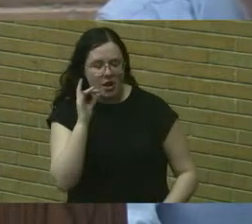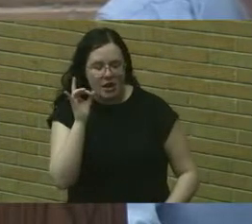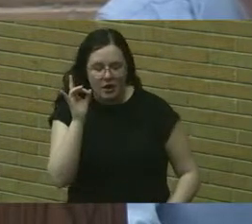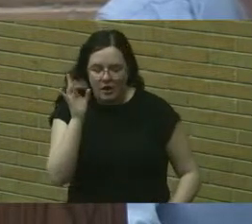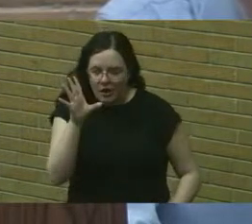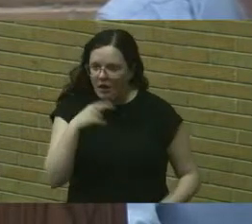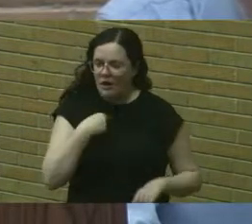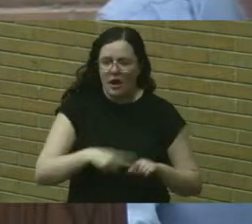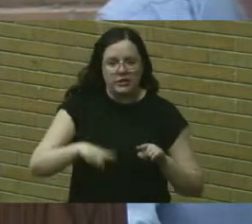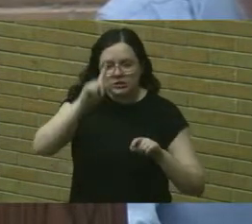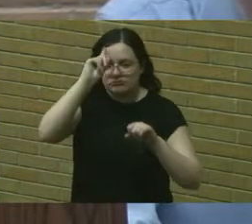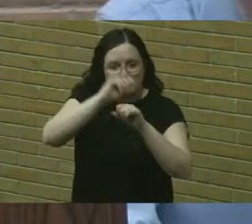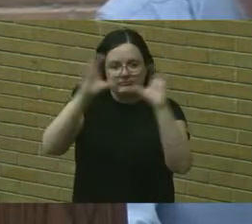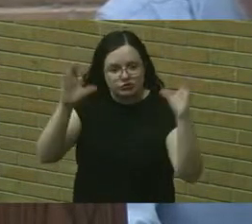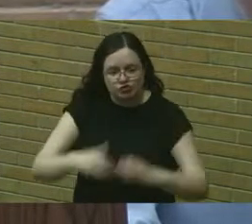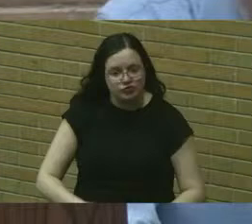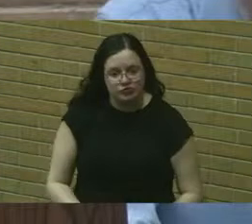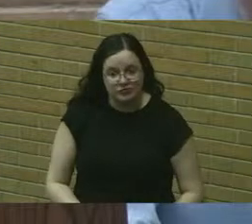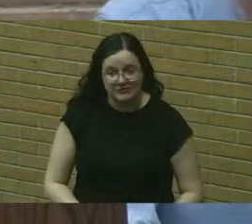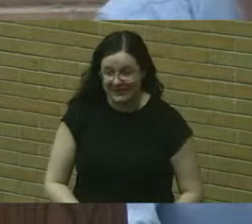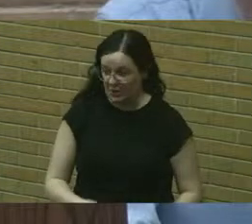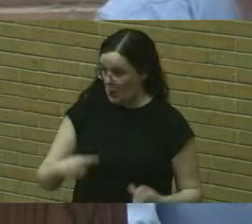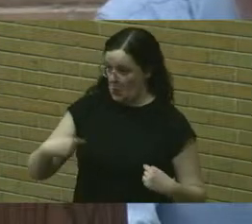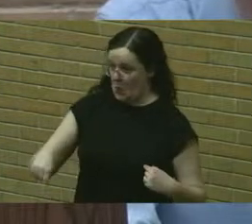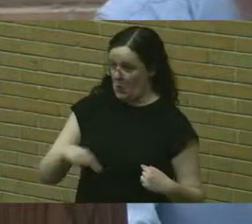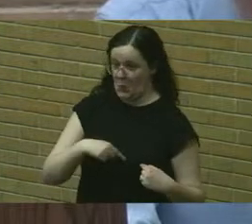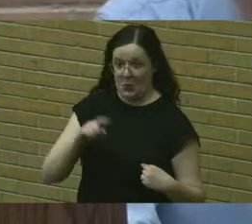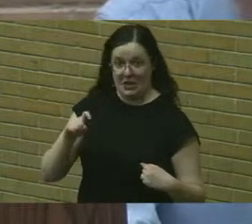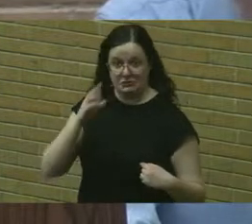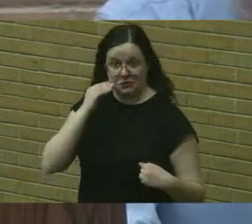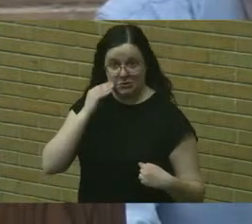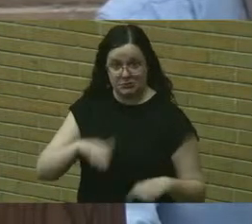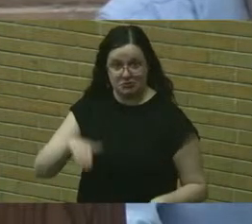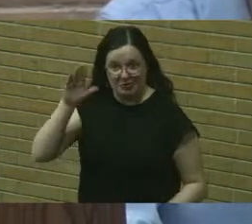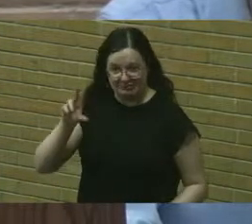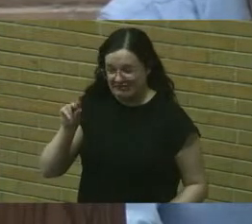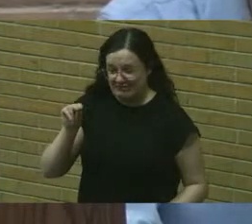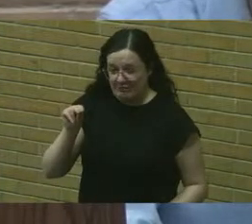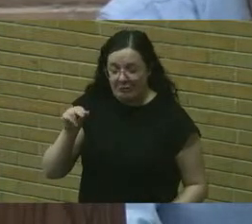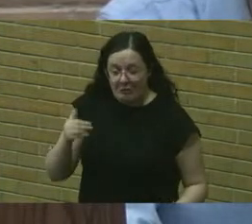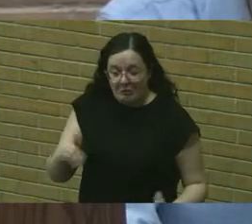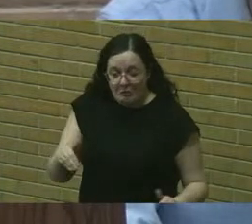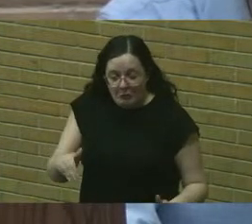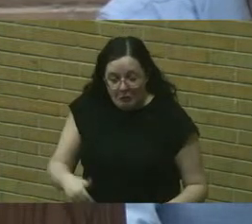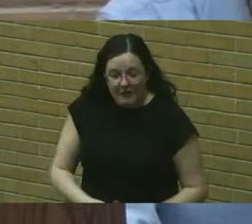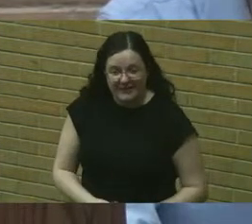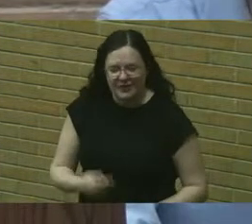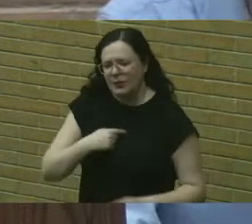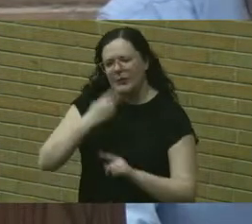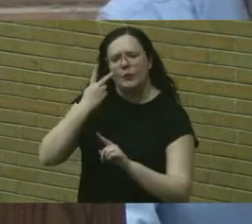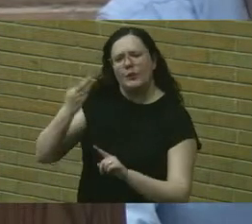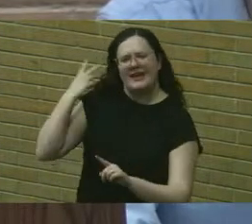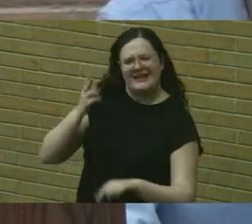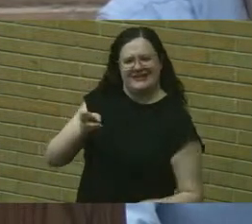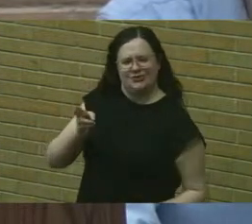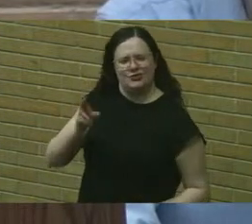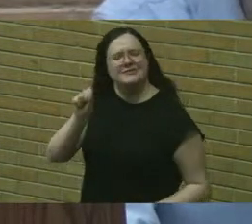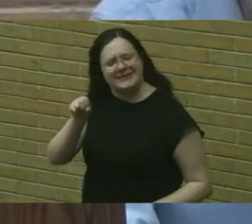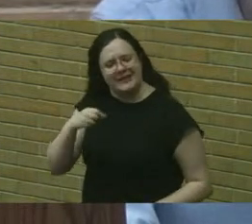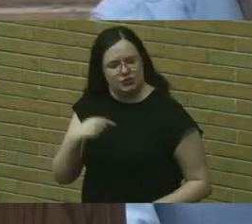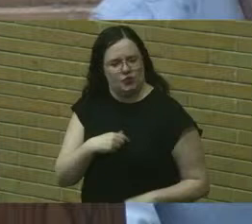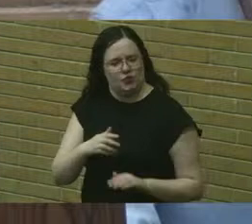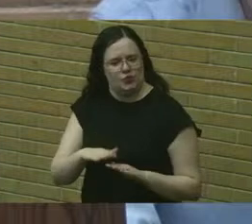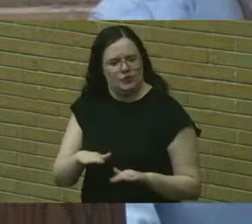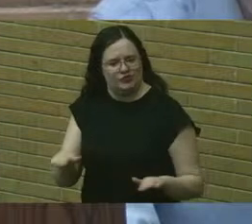is nothing like anything that any of us had to face with. And I know, when we look back at our history, yes, as children, people